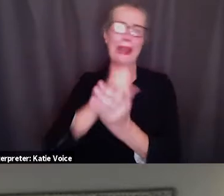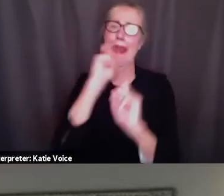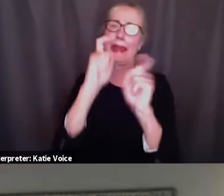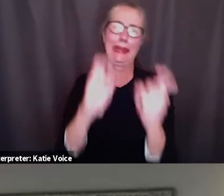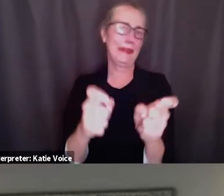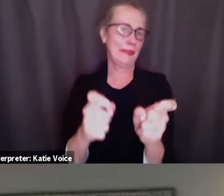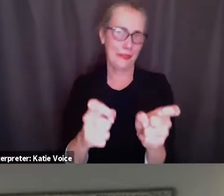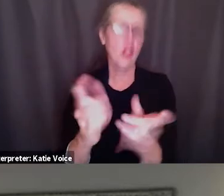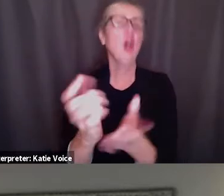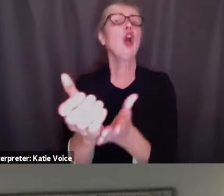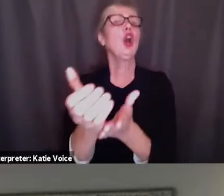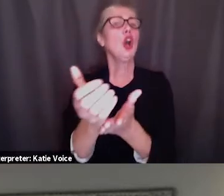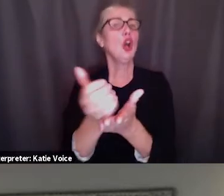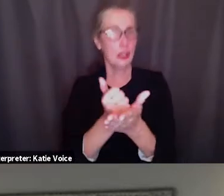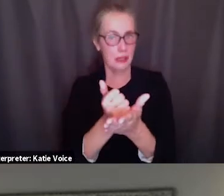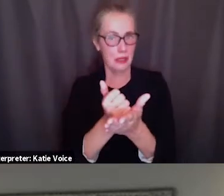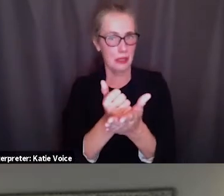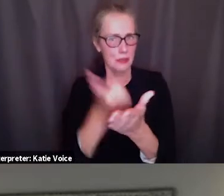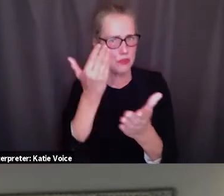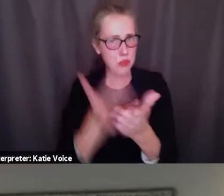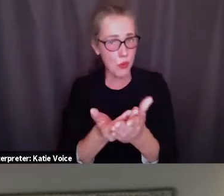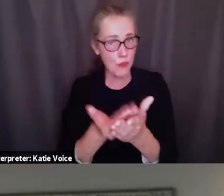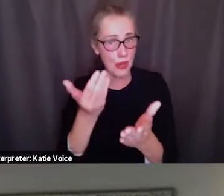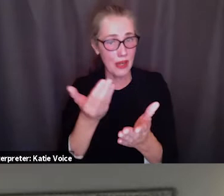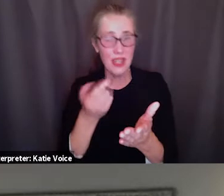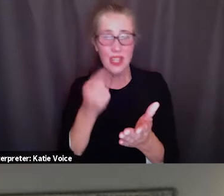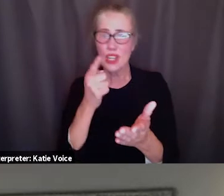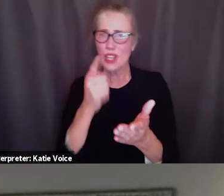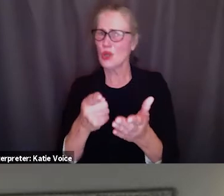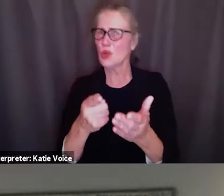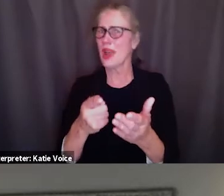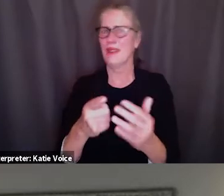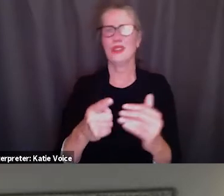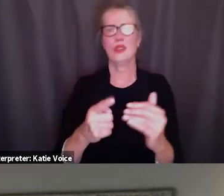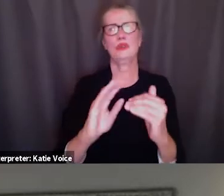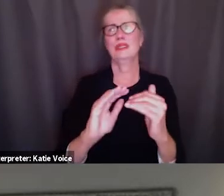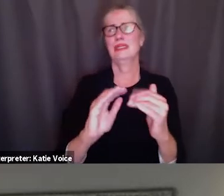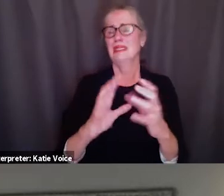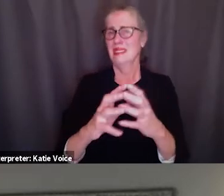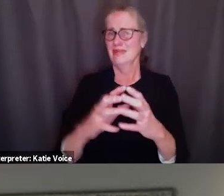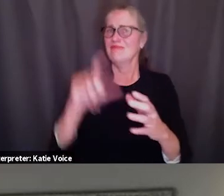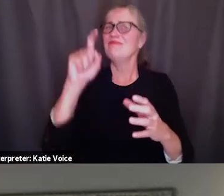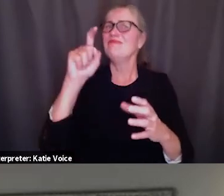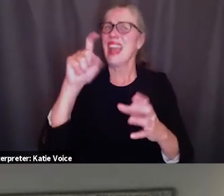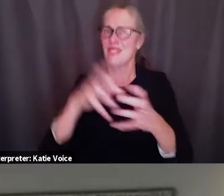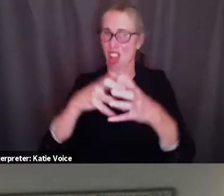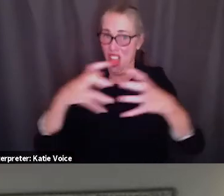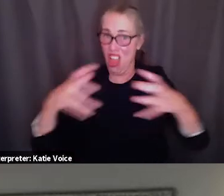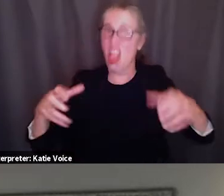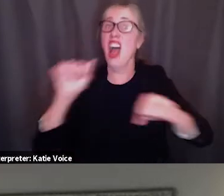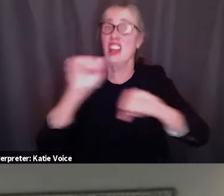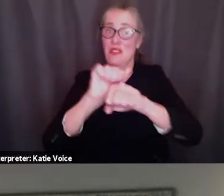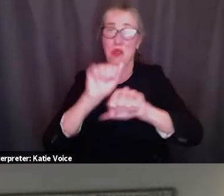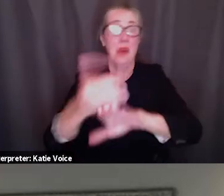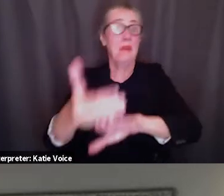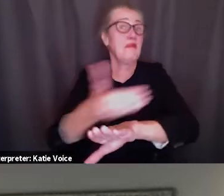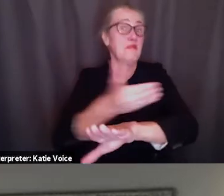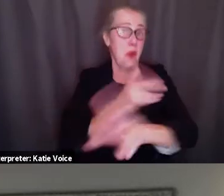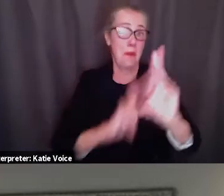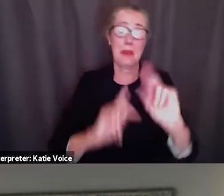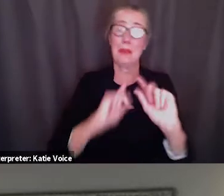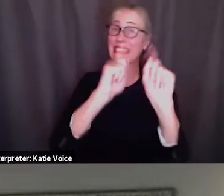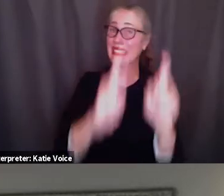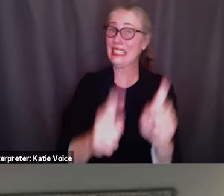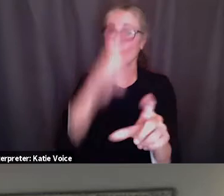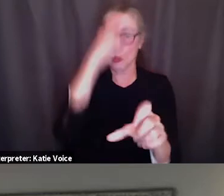that you have a long ways to go into earning a lot of people's trust back. You say that you're doing this